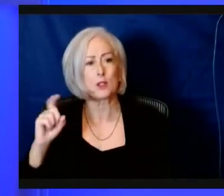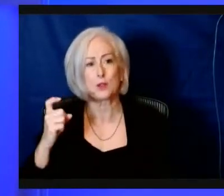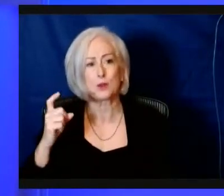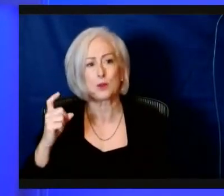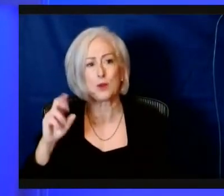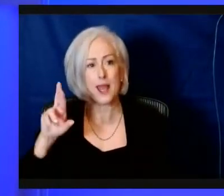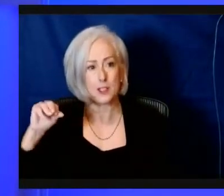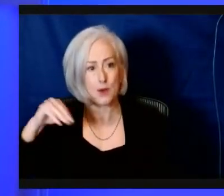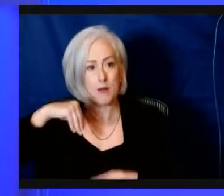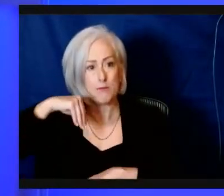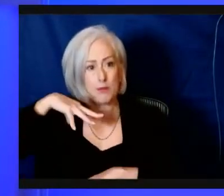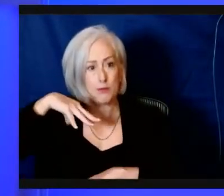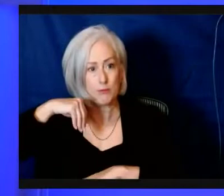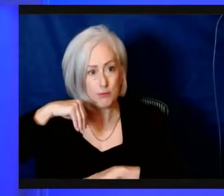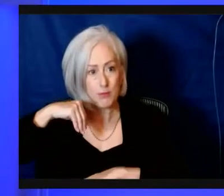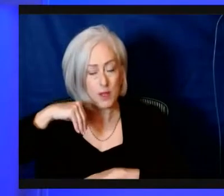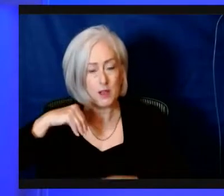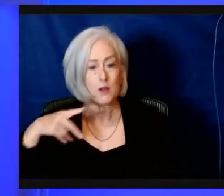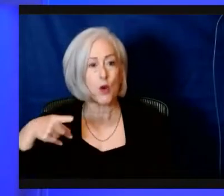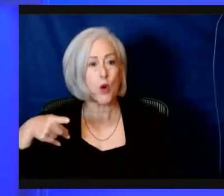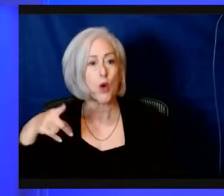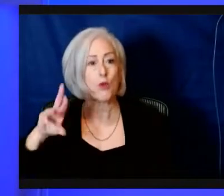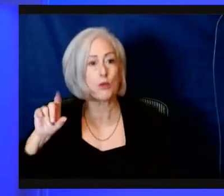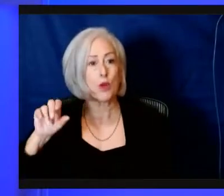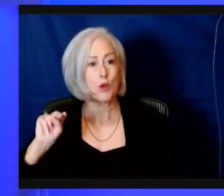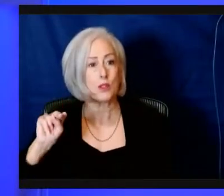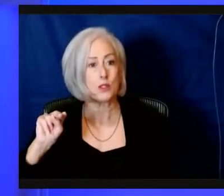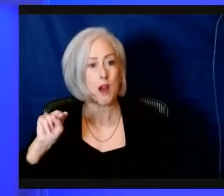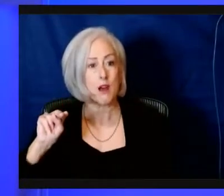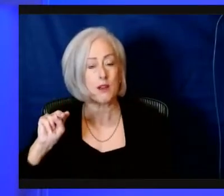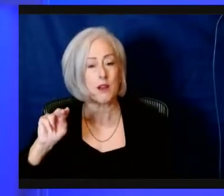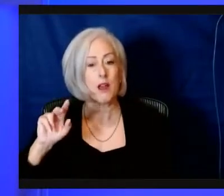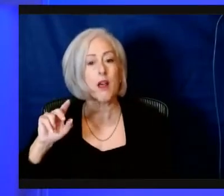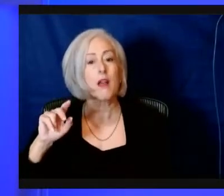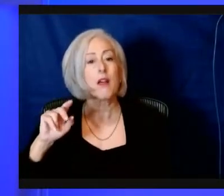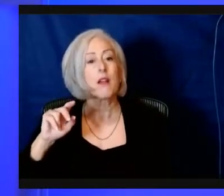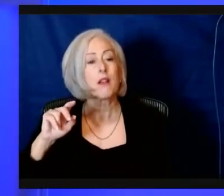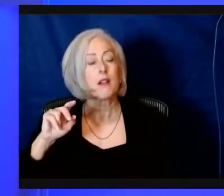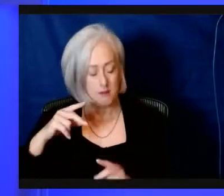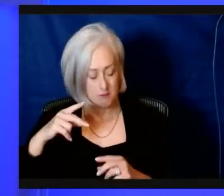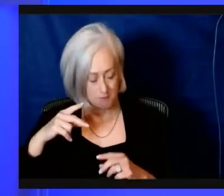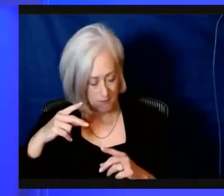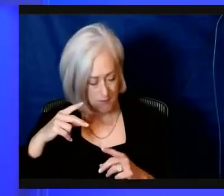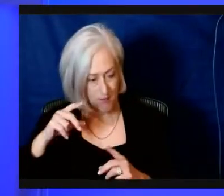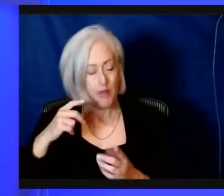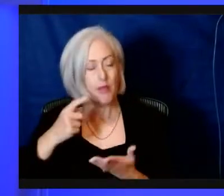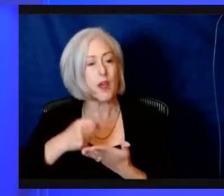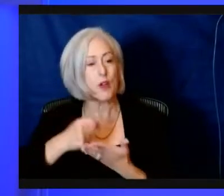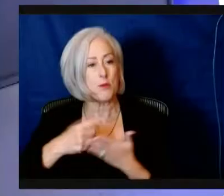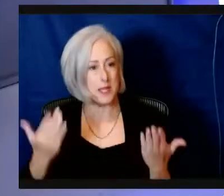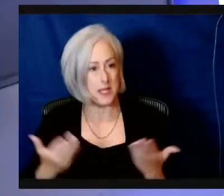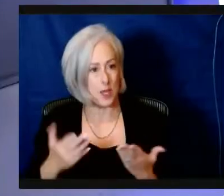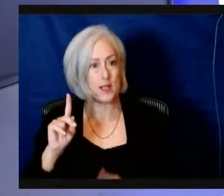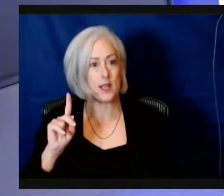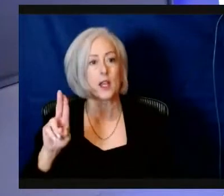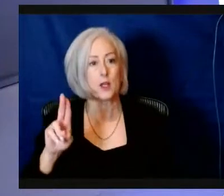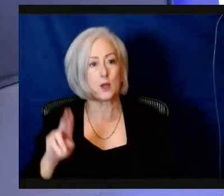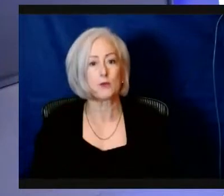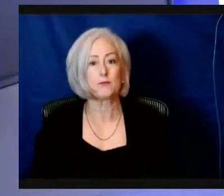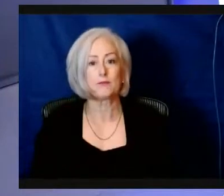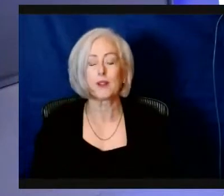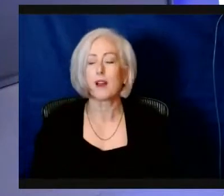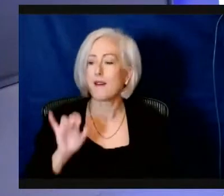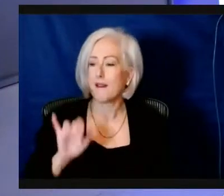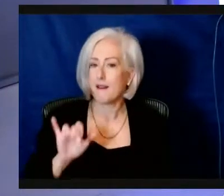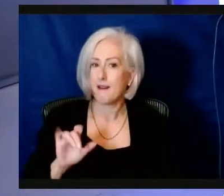proton therapy tools that you use here at the university. Okay, so this is yet another research tool